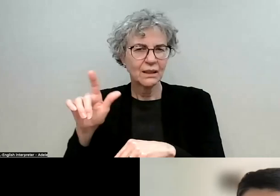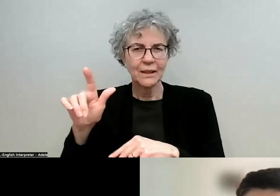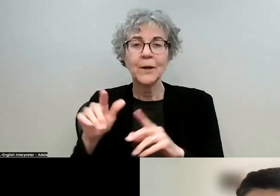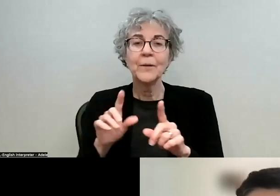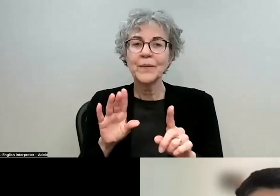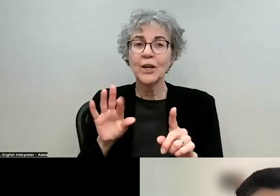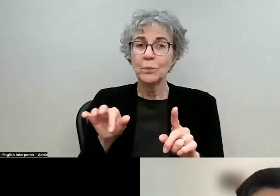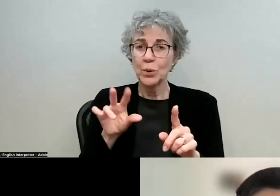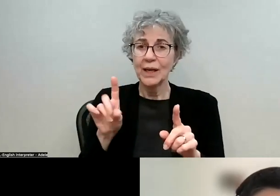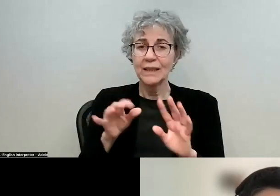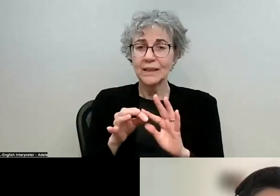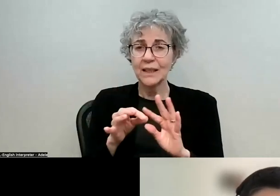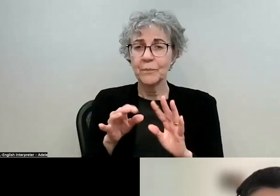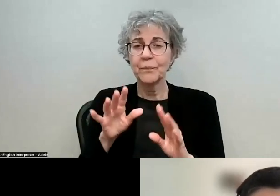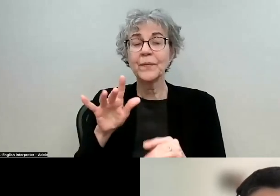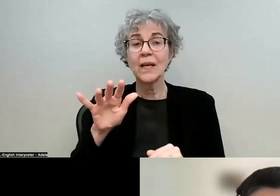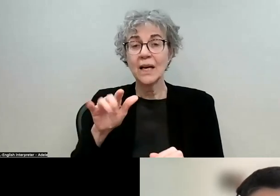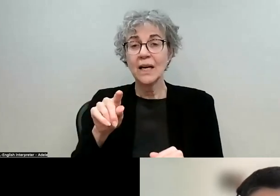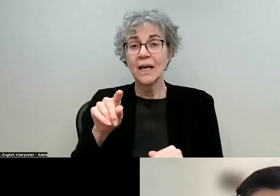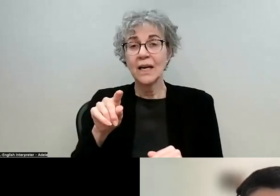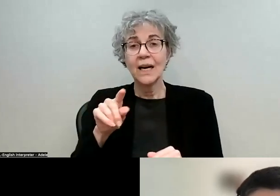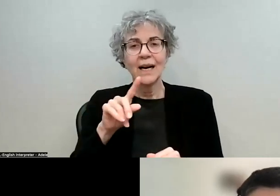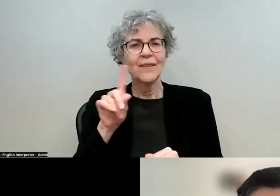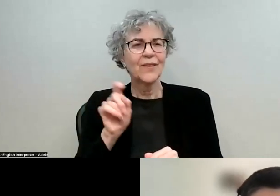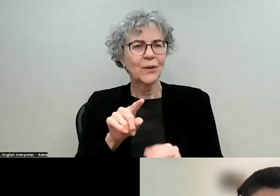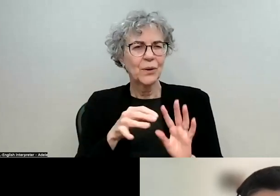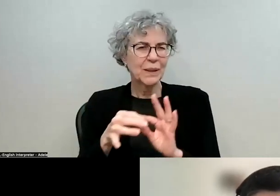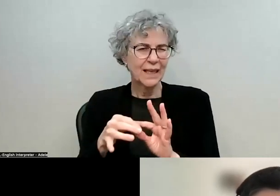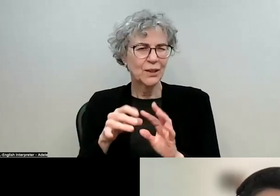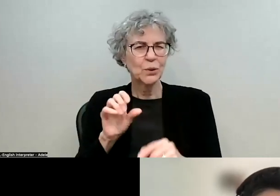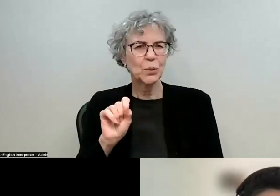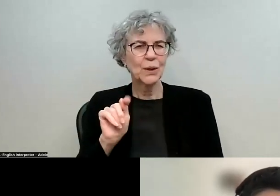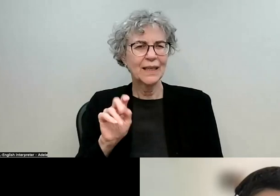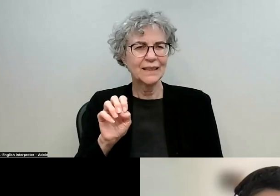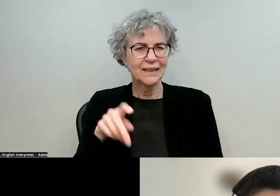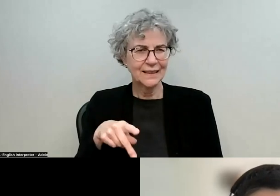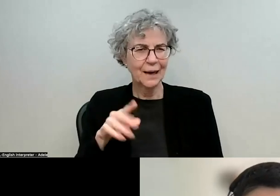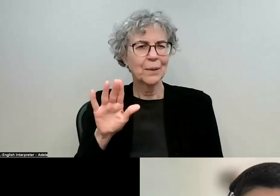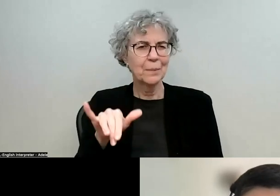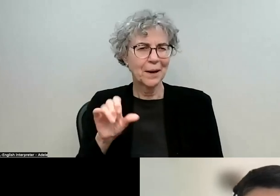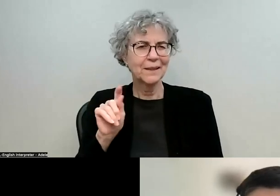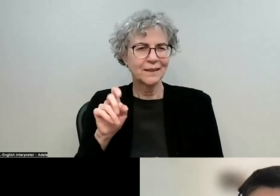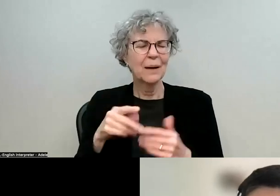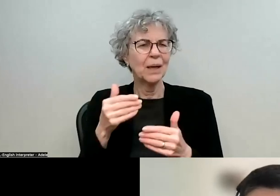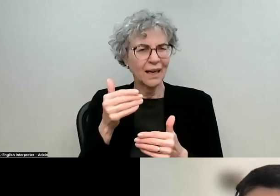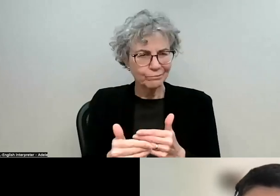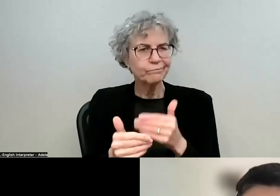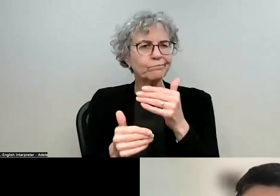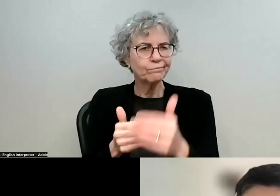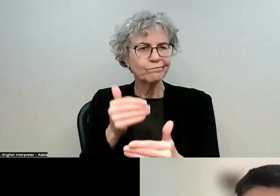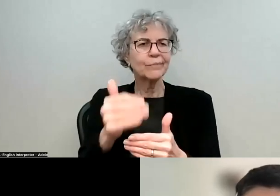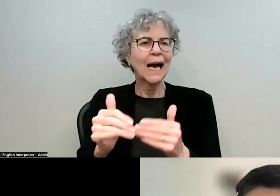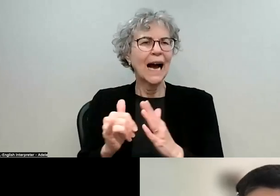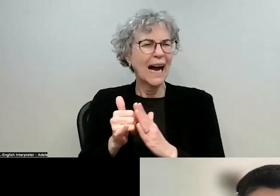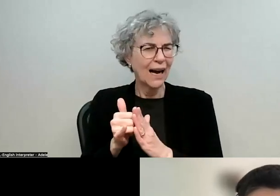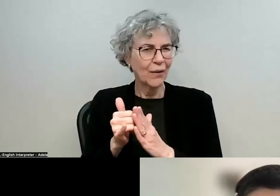And Nick, just so, and the question was around step by step around how you go through doing this. I wish I could.